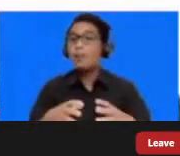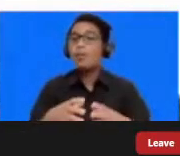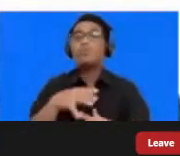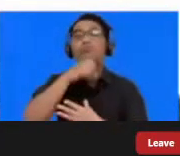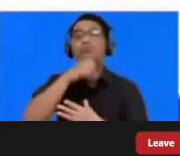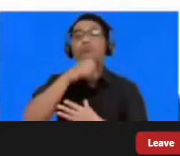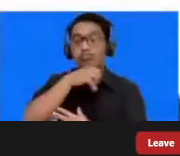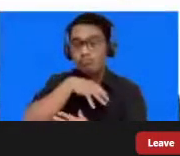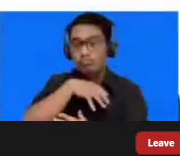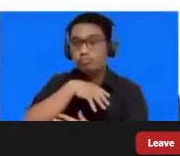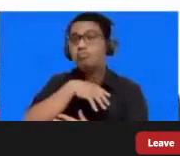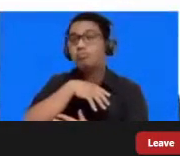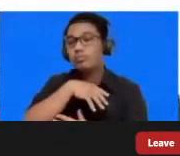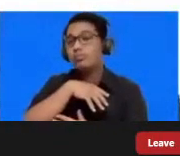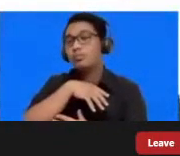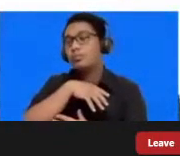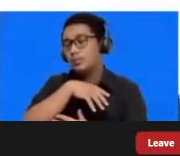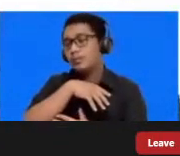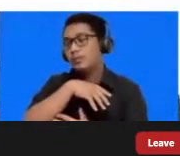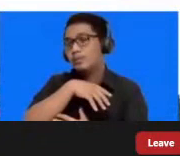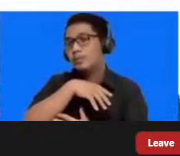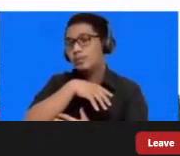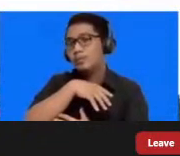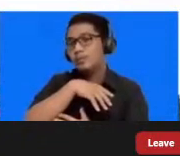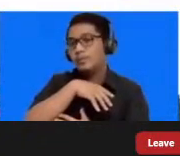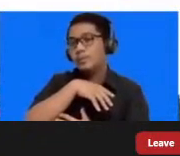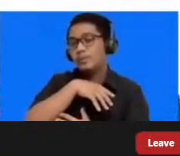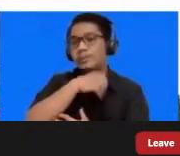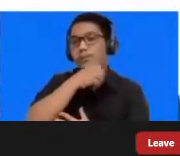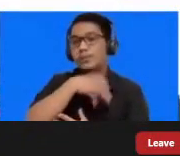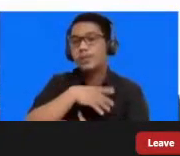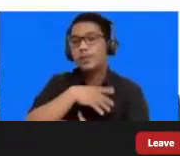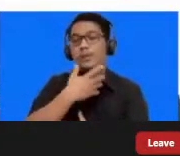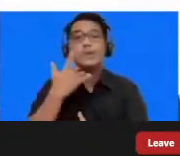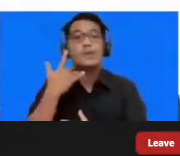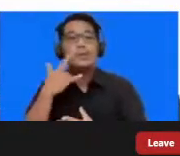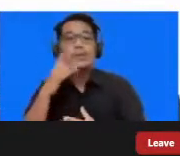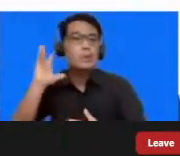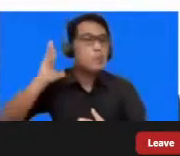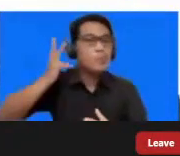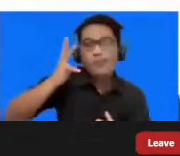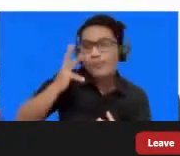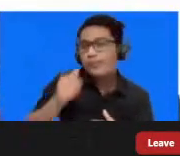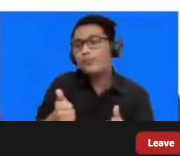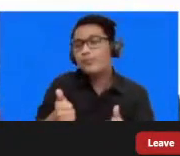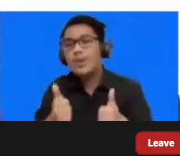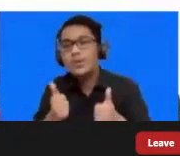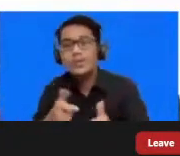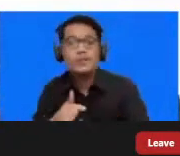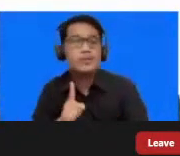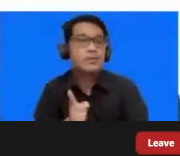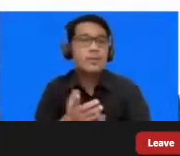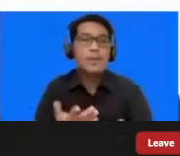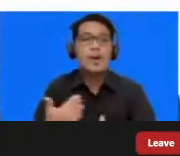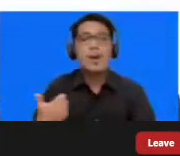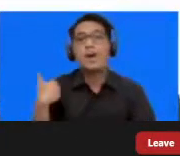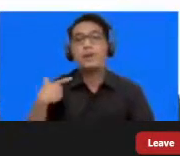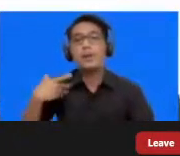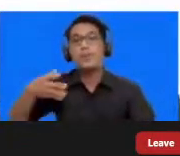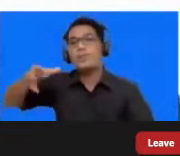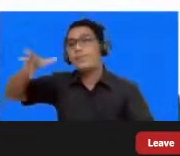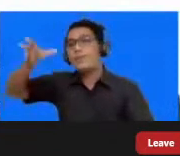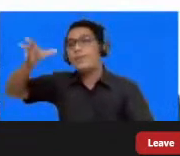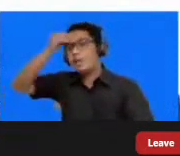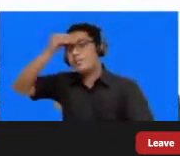they play very good role because they have indigenous knowledge and they can encourage young